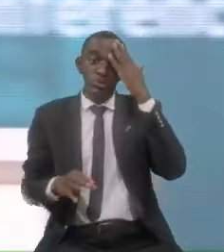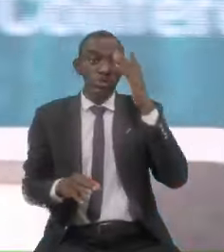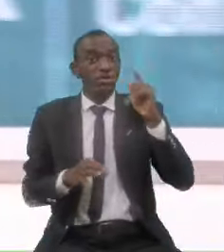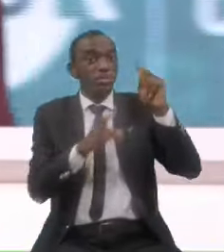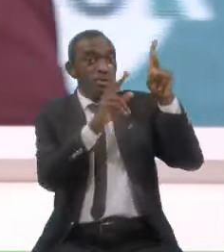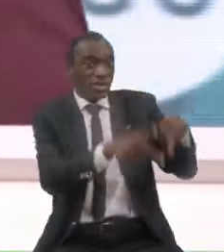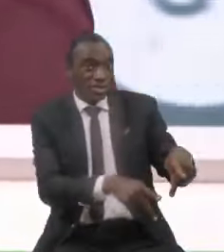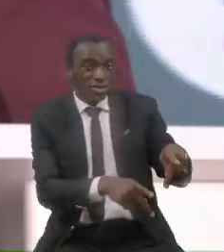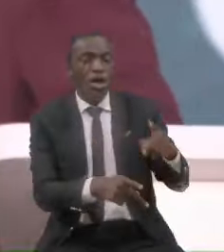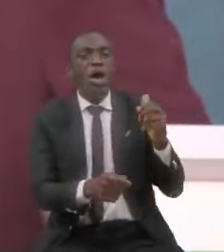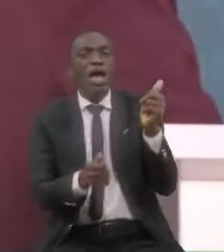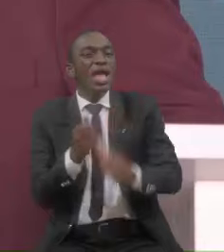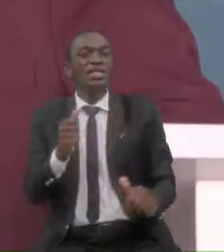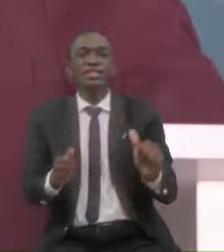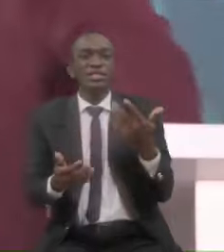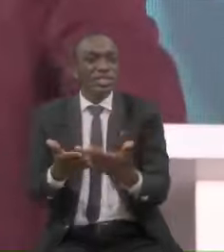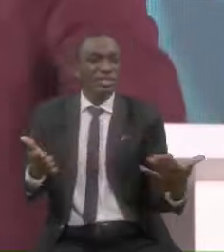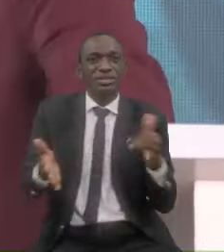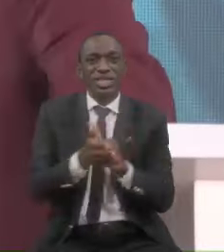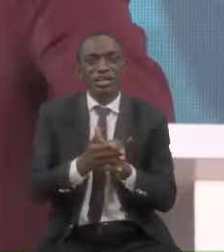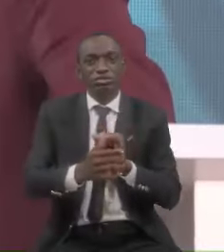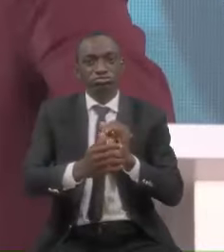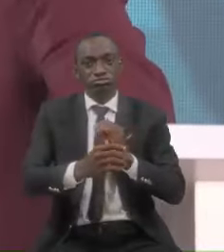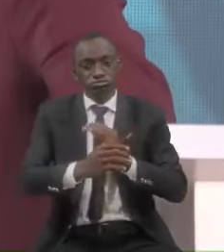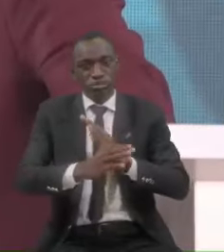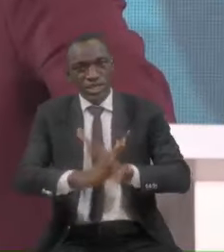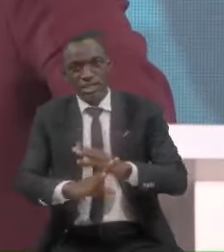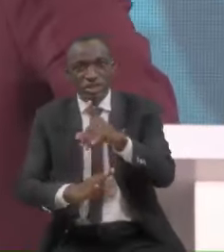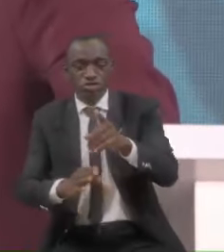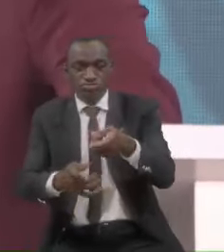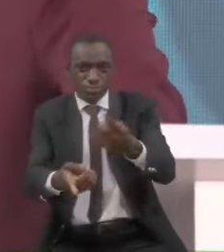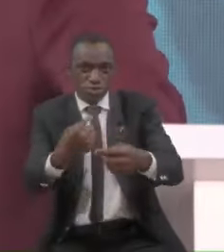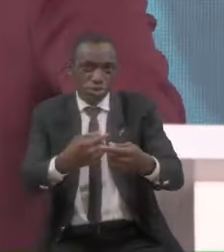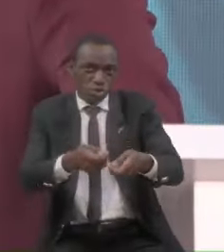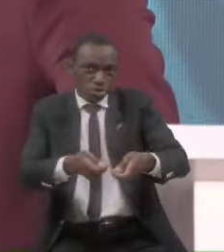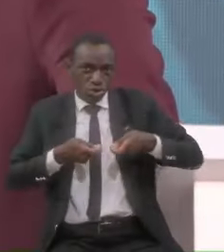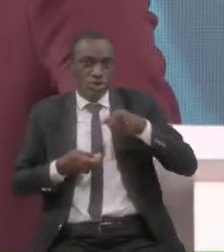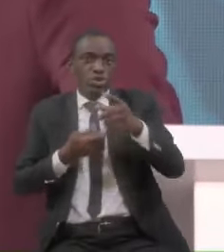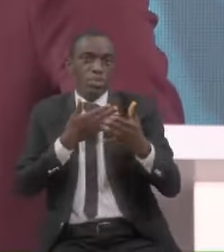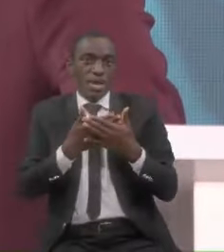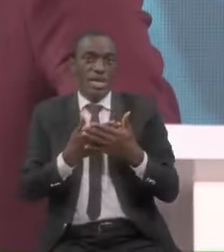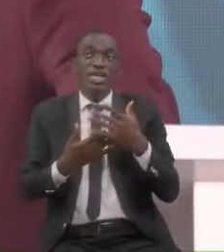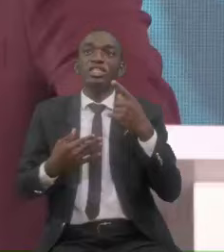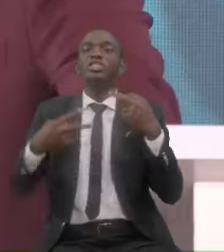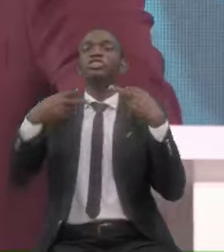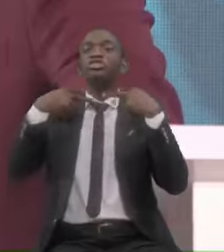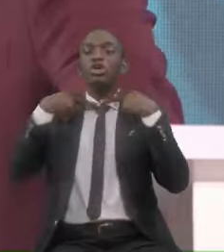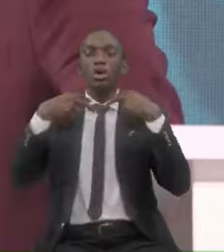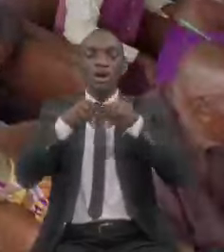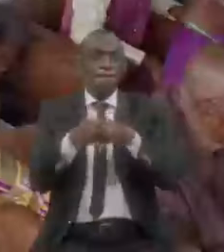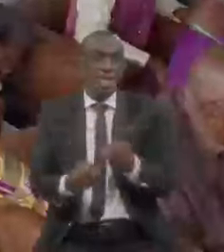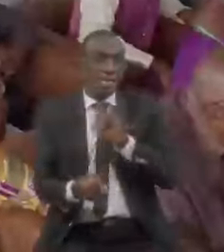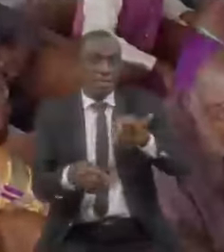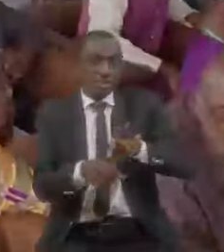is, drawing you back. The yoke-breaking spirit comes upon your life